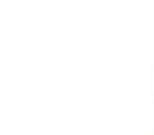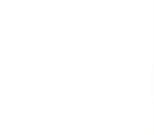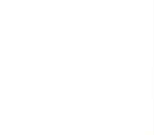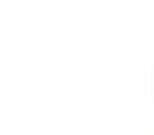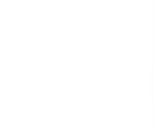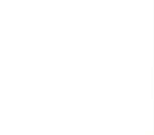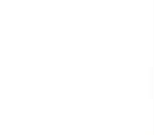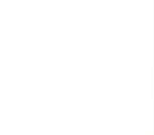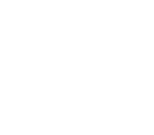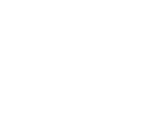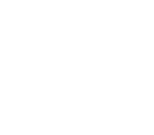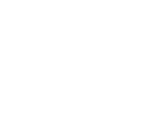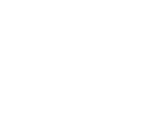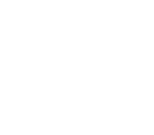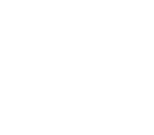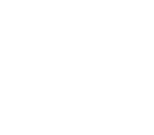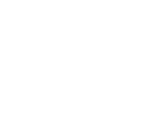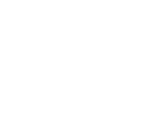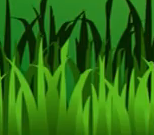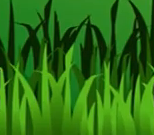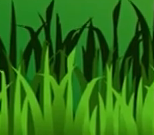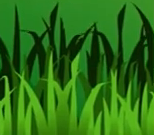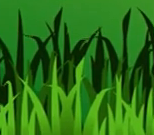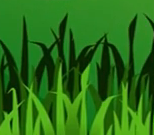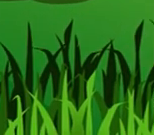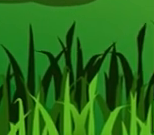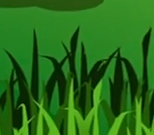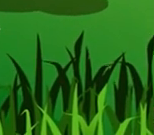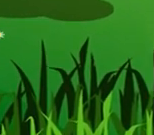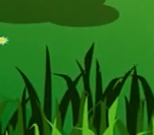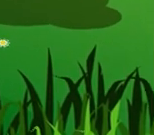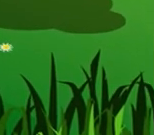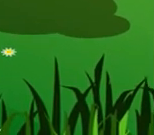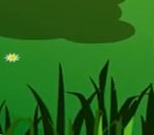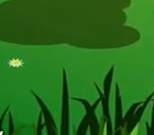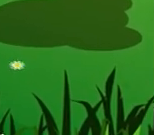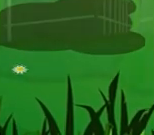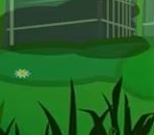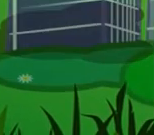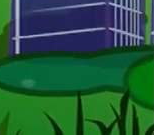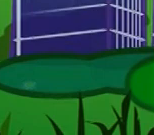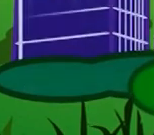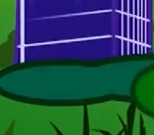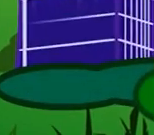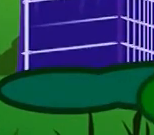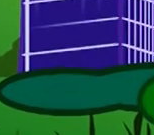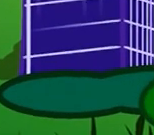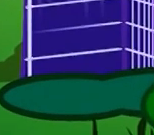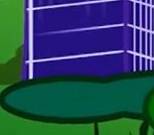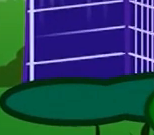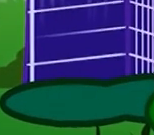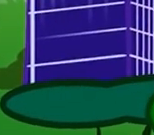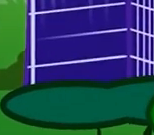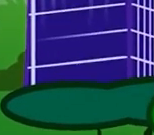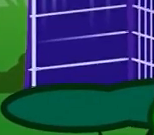Pizza. Xalqaro tadqiqotda kreativ fikrlash. Jamiyatdagi barcha korxona va tashkilotlarda innovatsion hamda kreativ